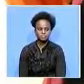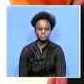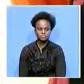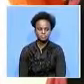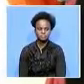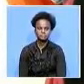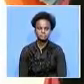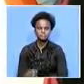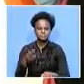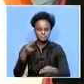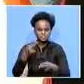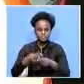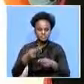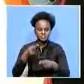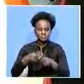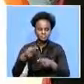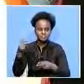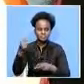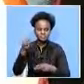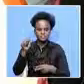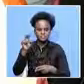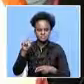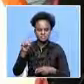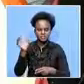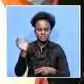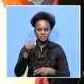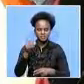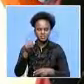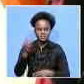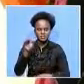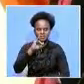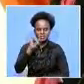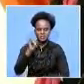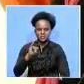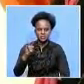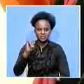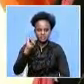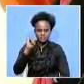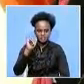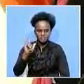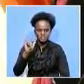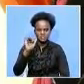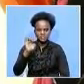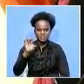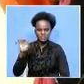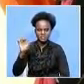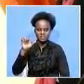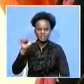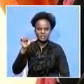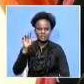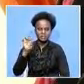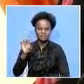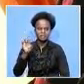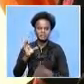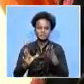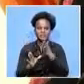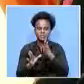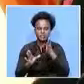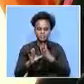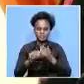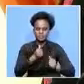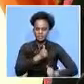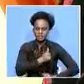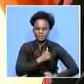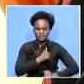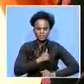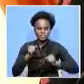Major General Geoffrey Chongoziele, Deputy Army Commander and Chief of Staff,